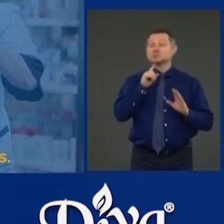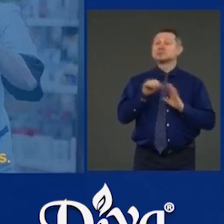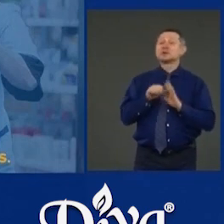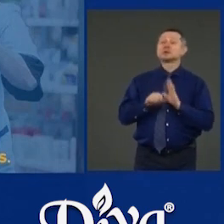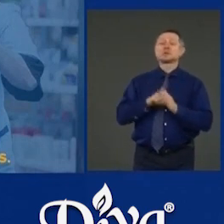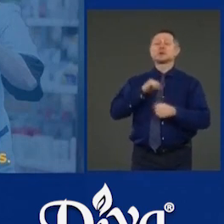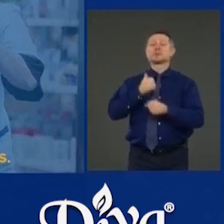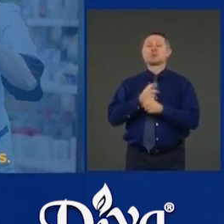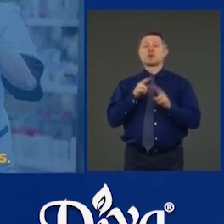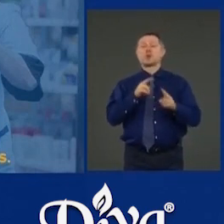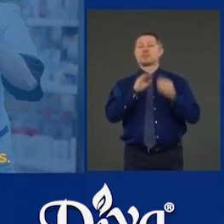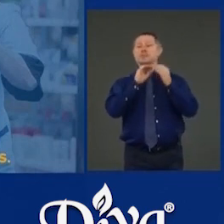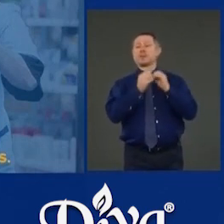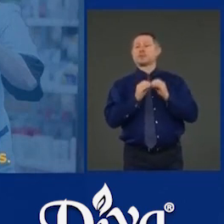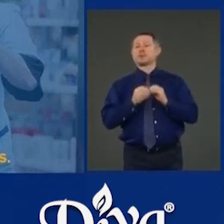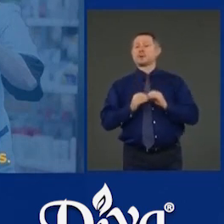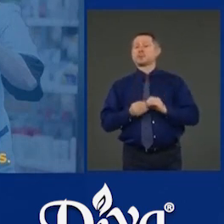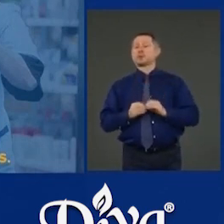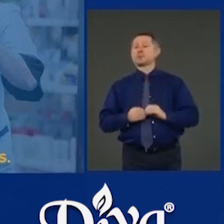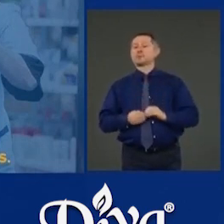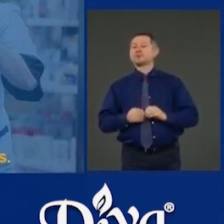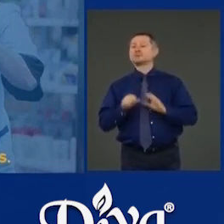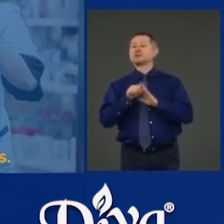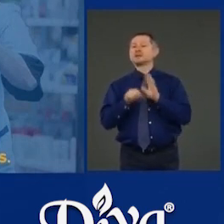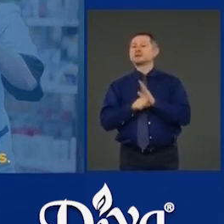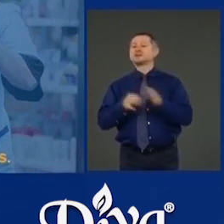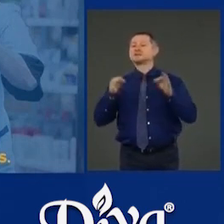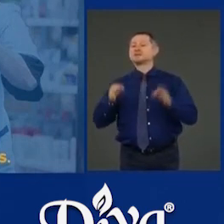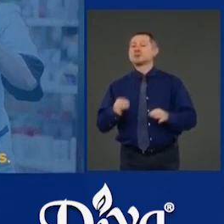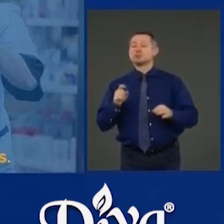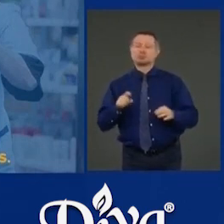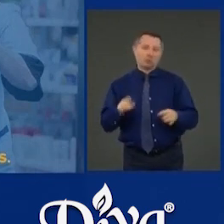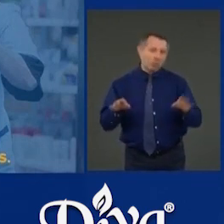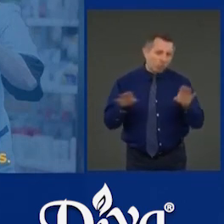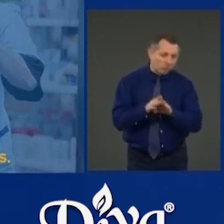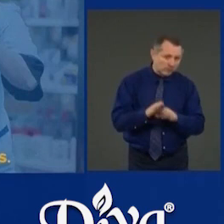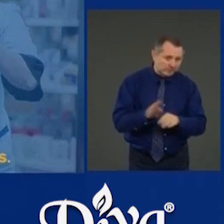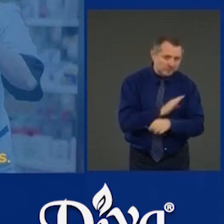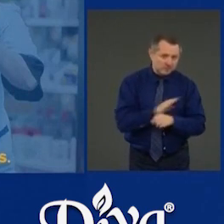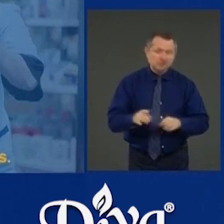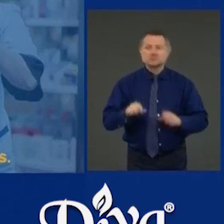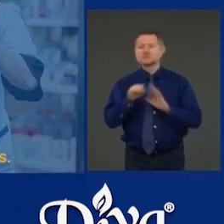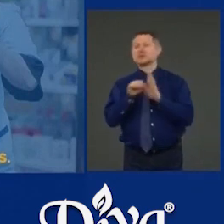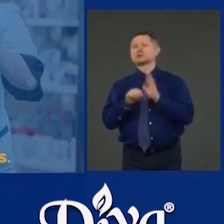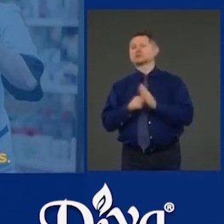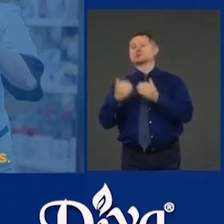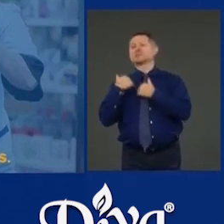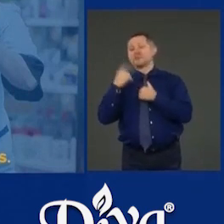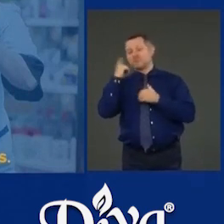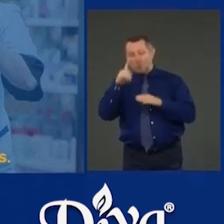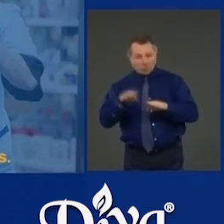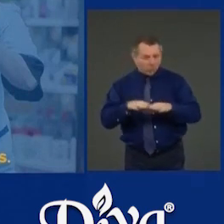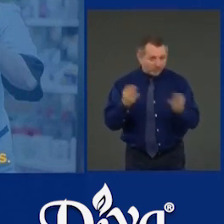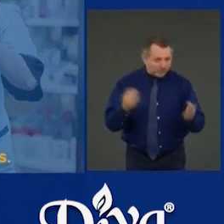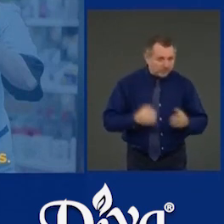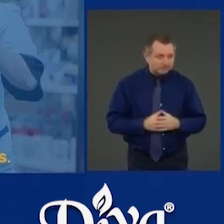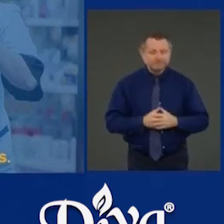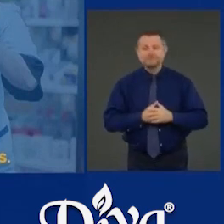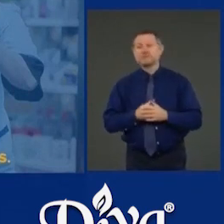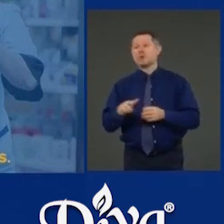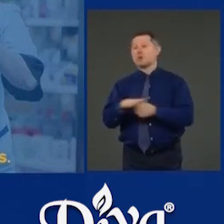The state closed down the businesses. The state is responsible for reopening. Local government has no